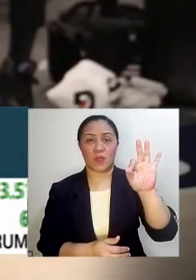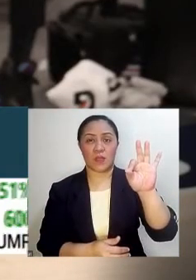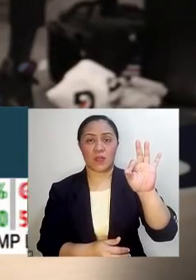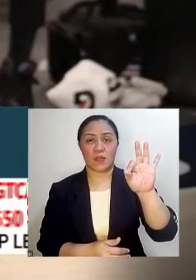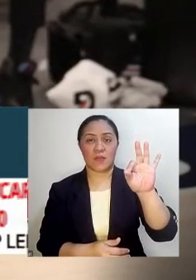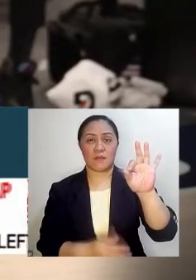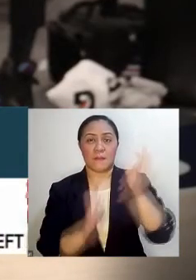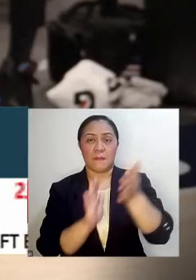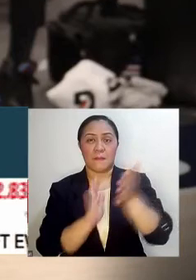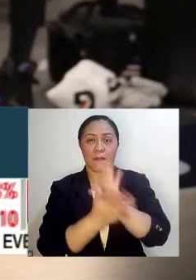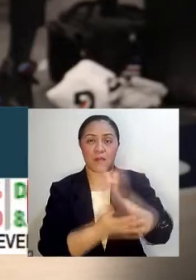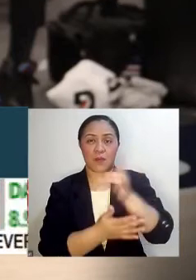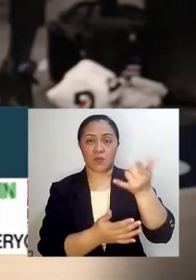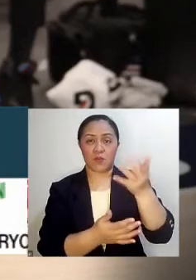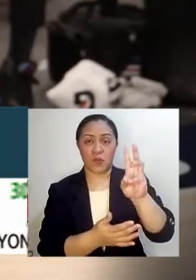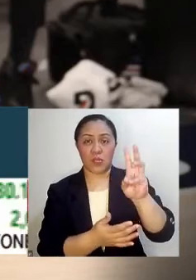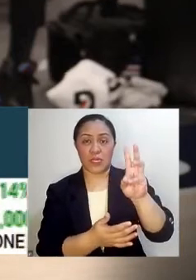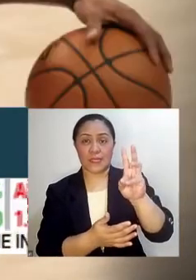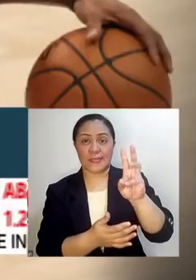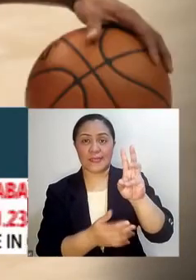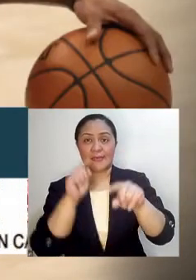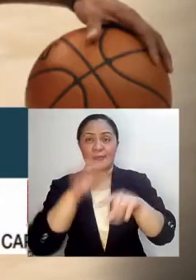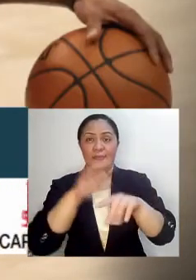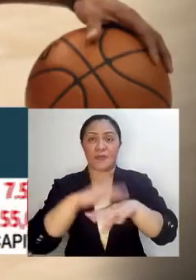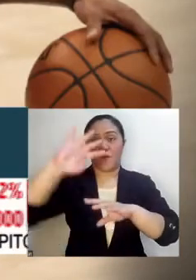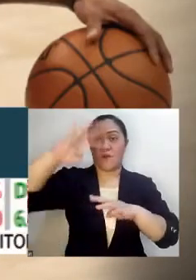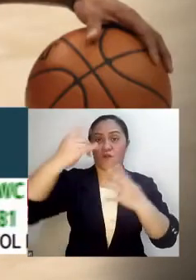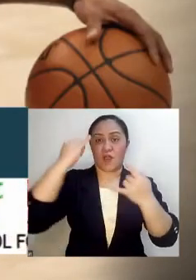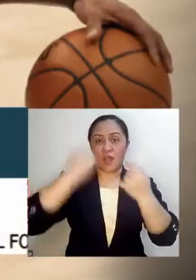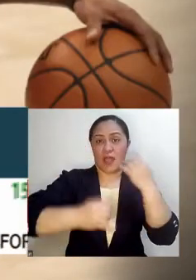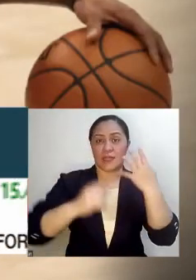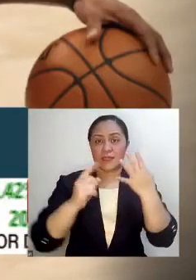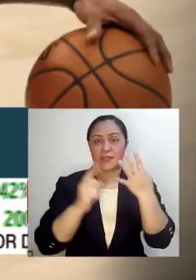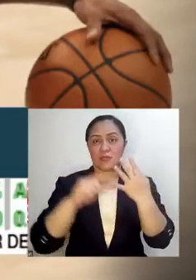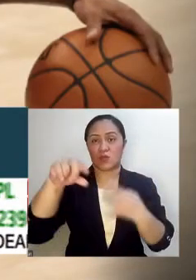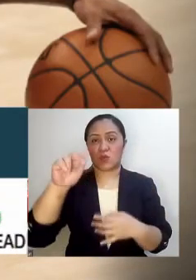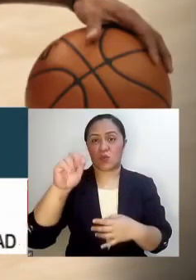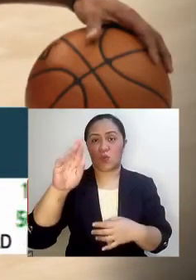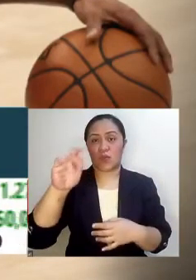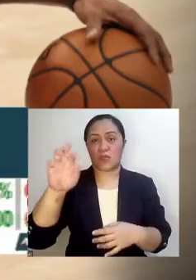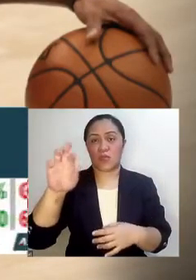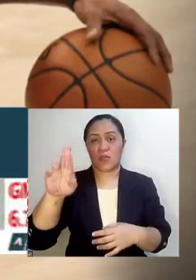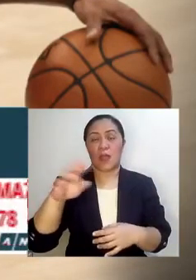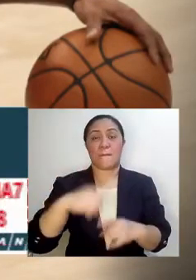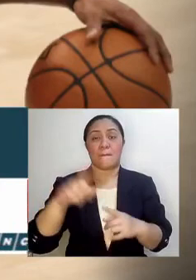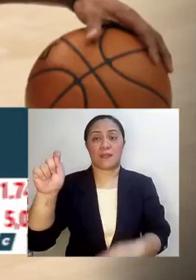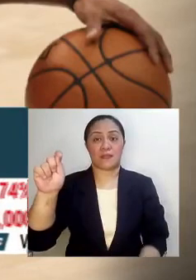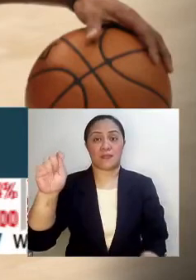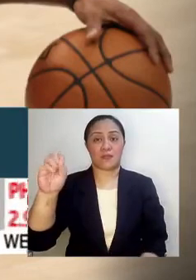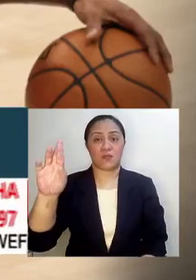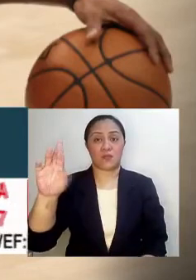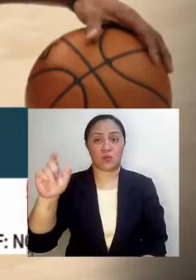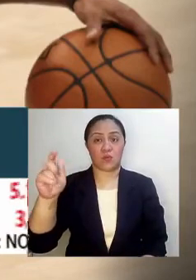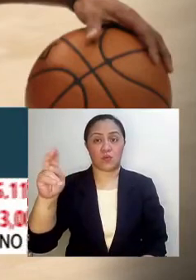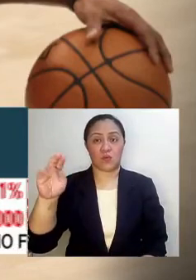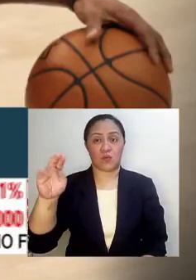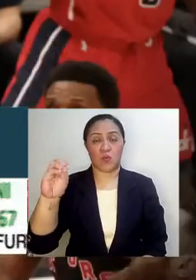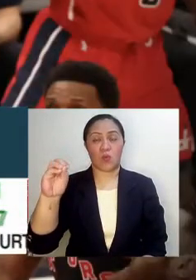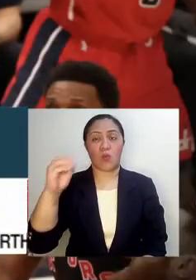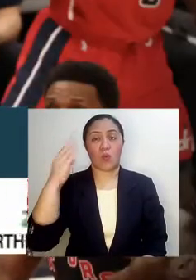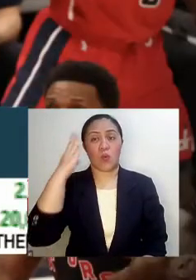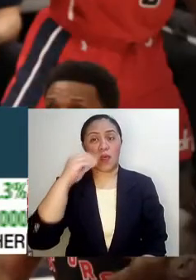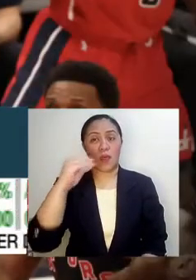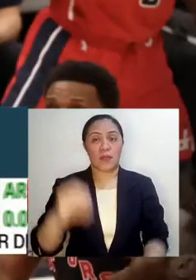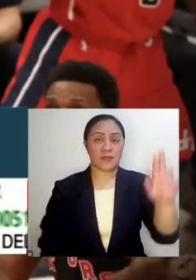26-9 run in the fourth quarter. Norman Powell led Toronto with 28 points. The Raptors also held